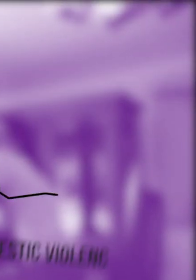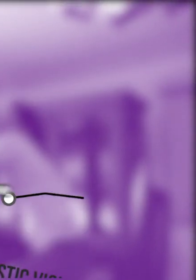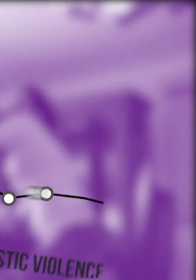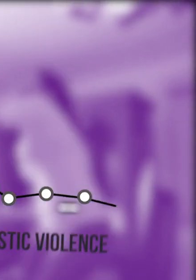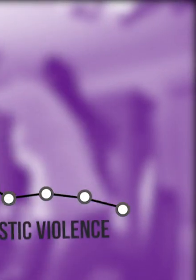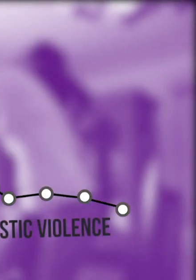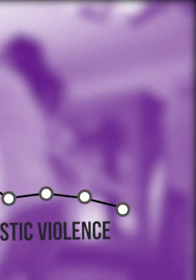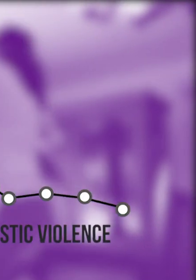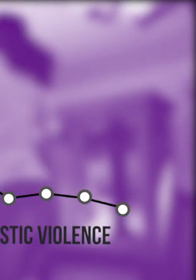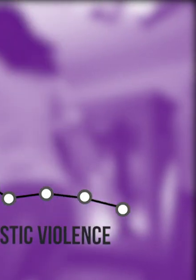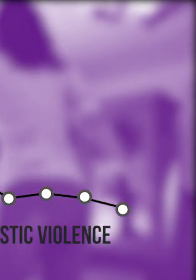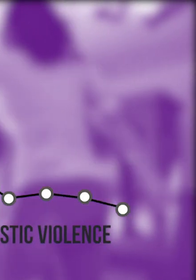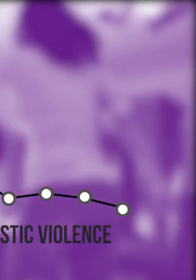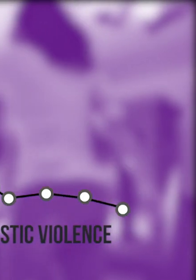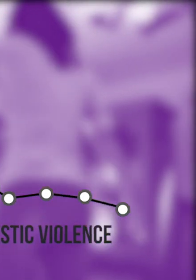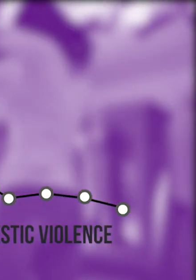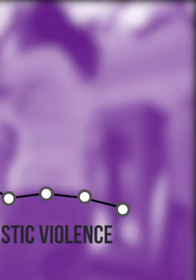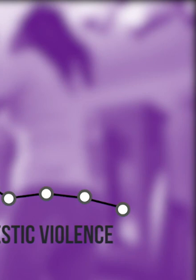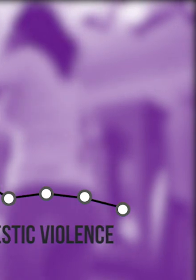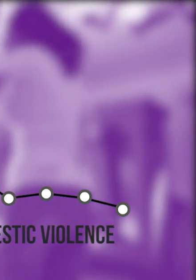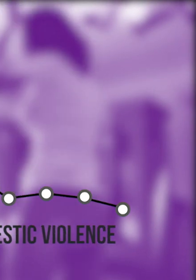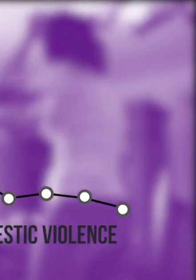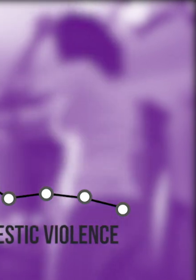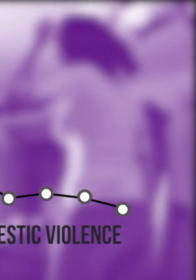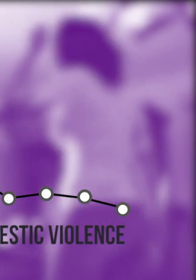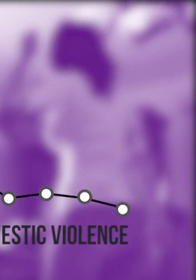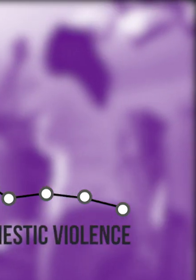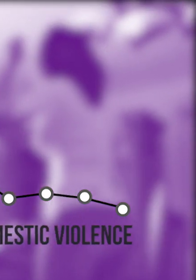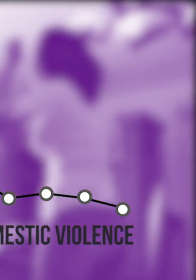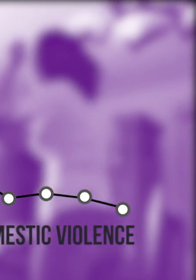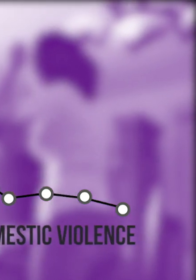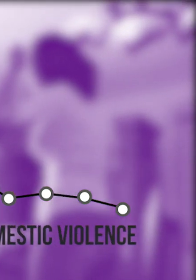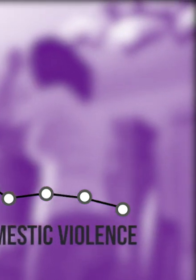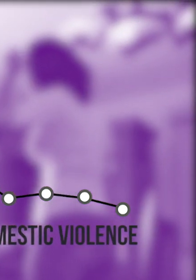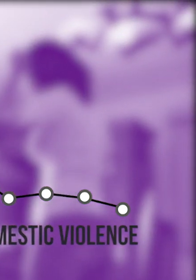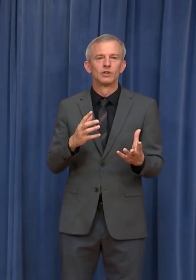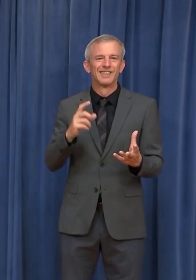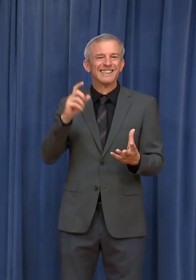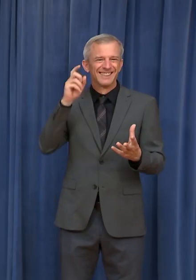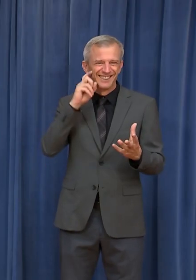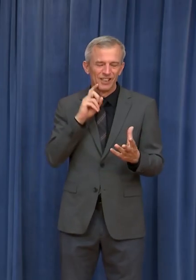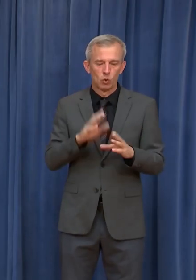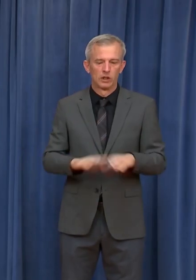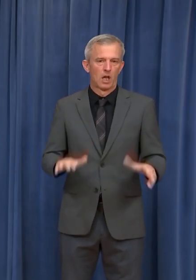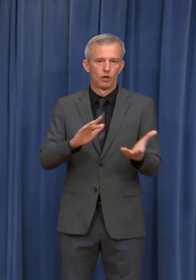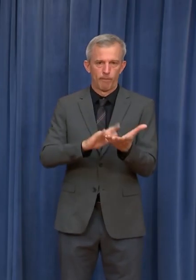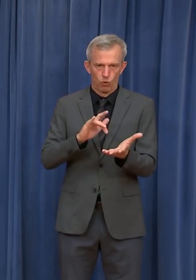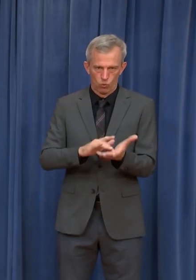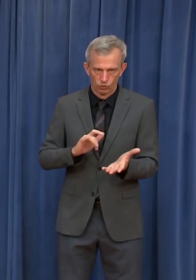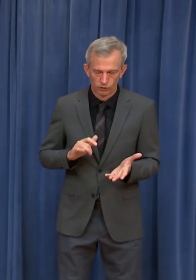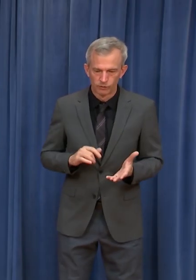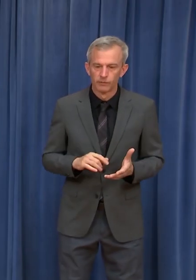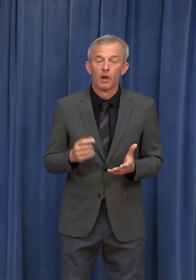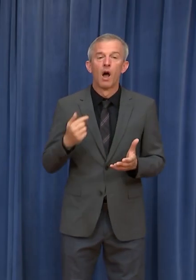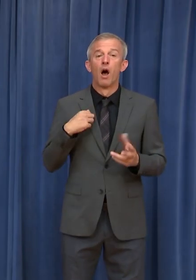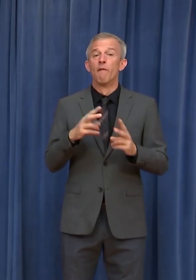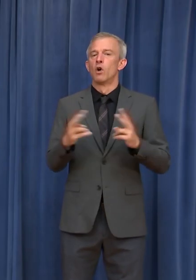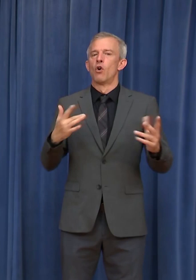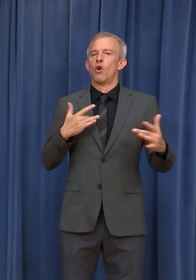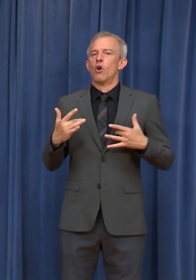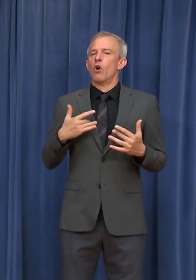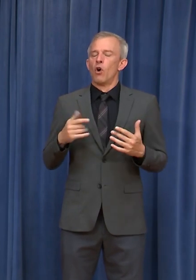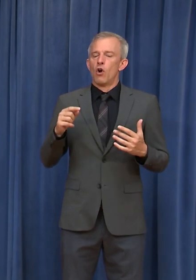been a 13% reduction in reports of domestic violence. I'm very concerned that this is not the consequence